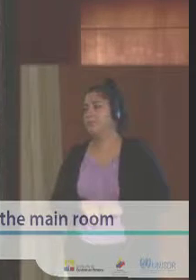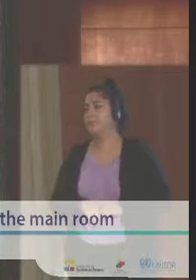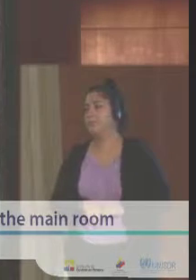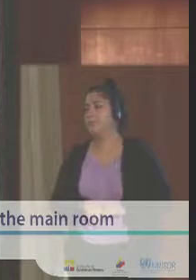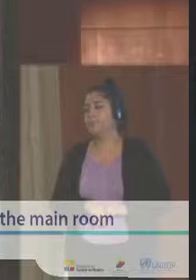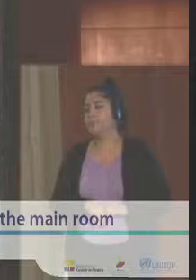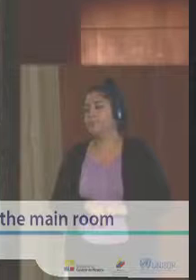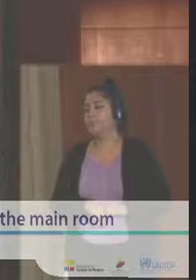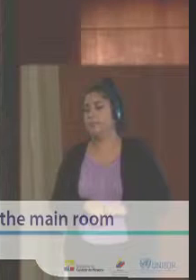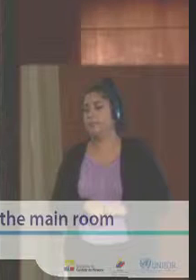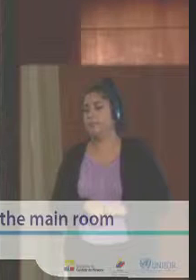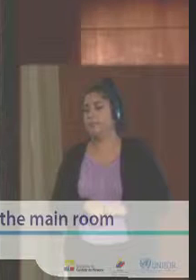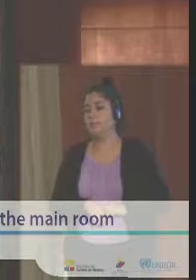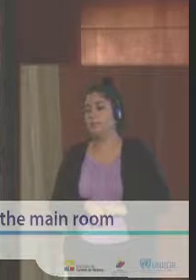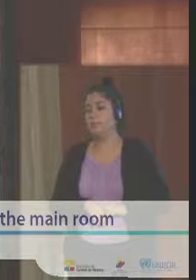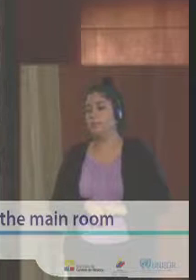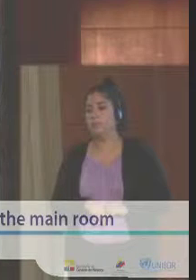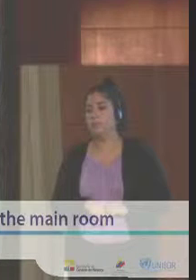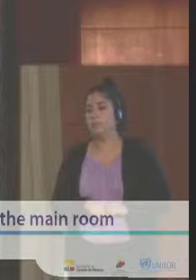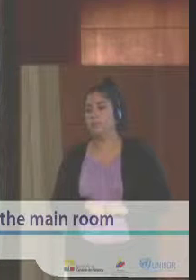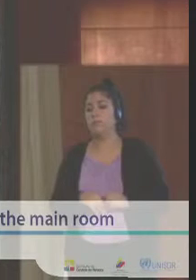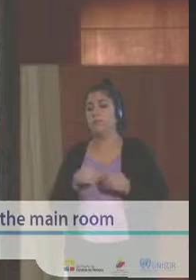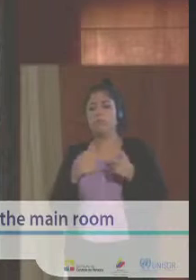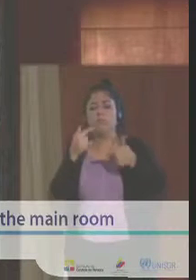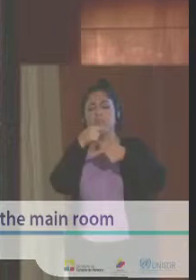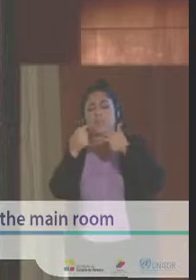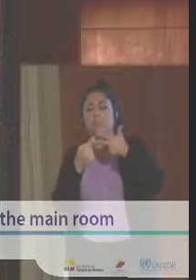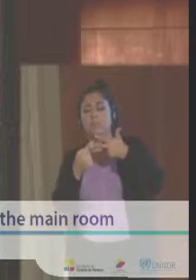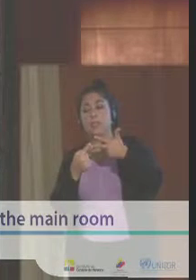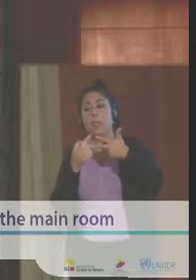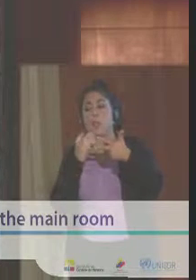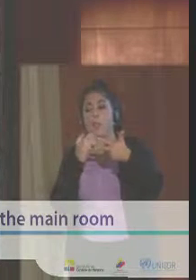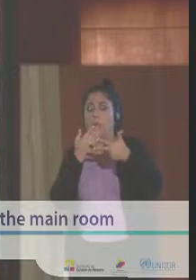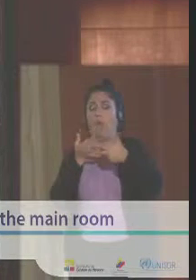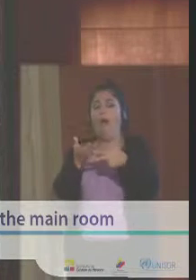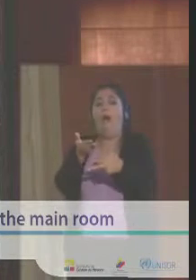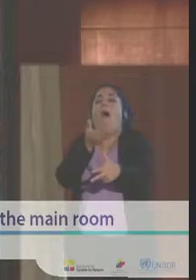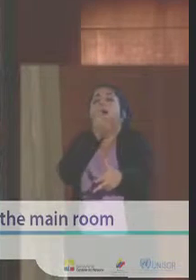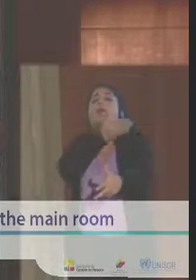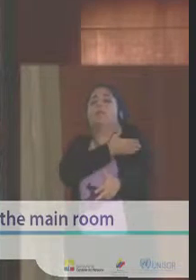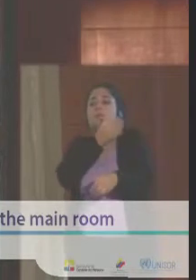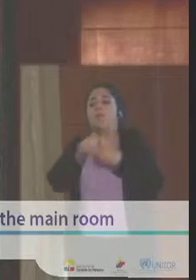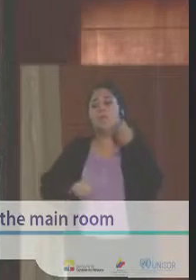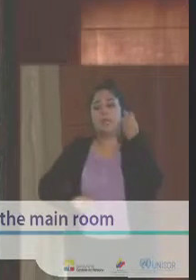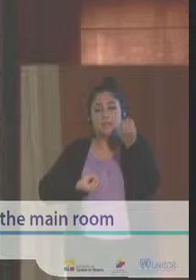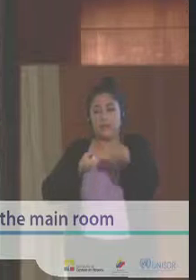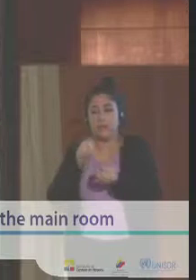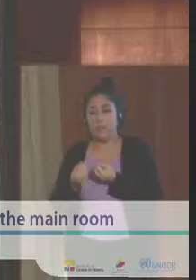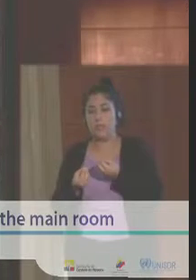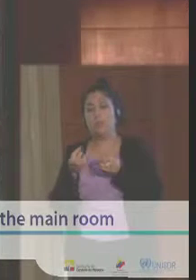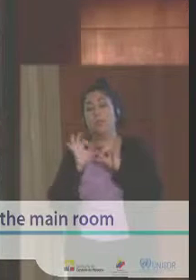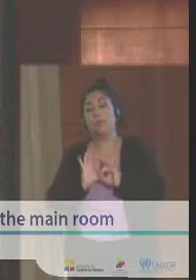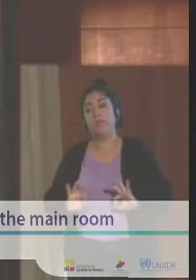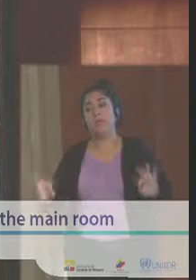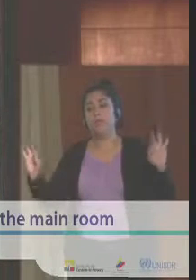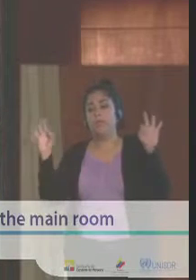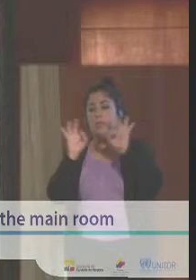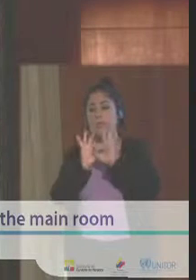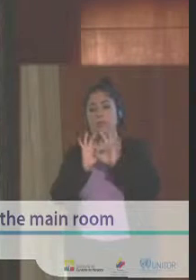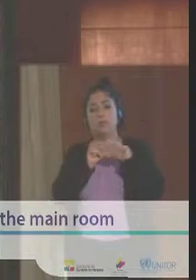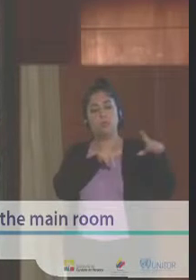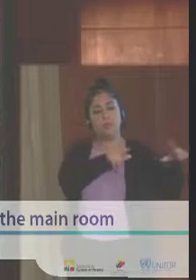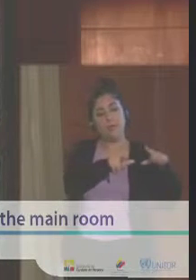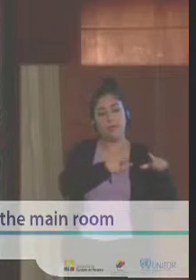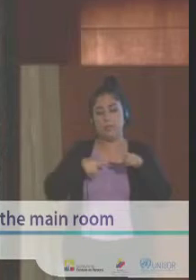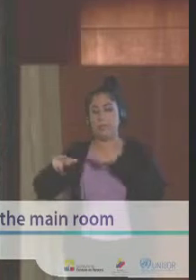example, priority setting of sectors. So we had to define fundamentally, for the